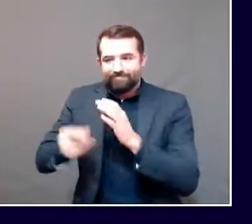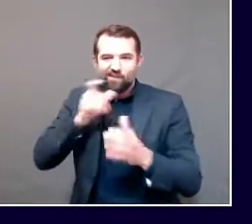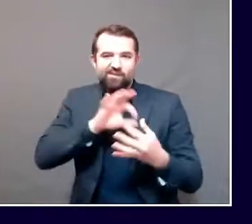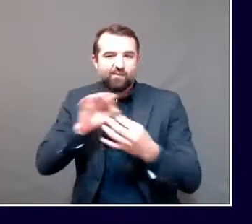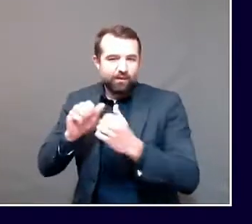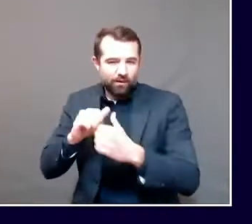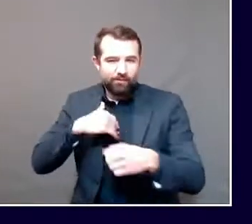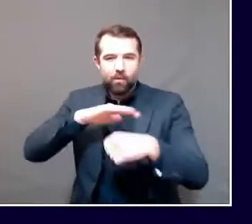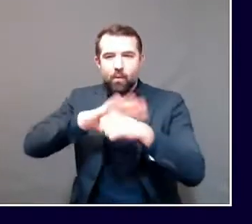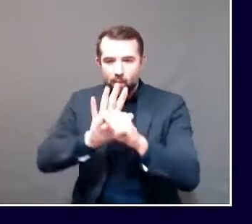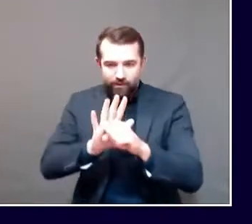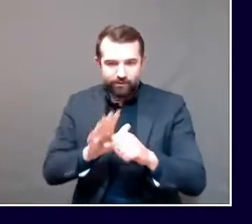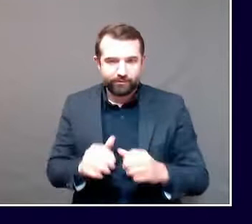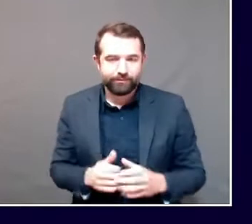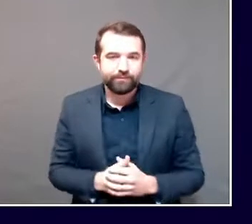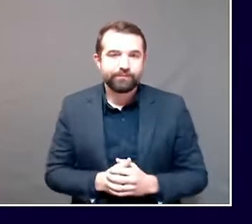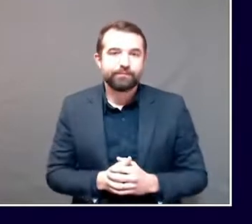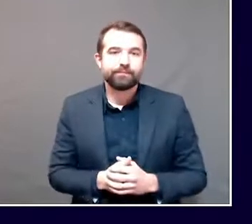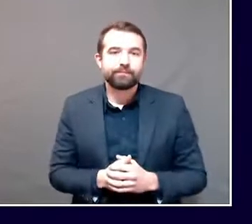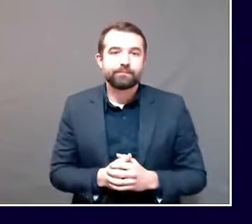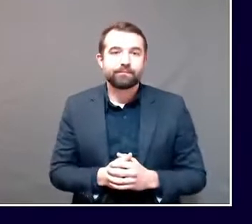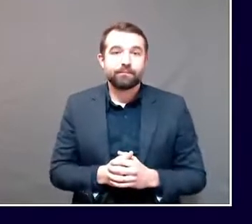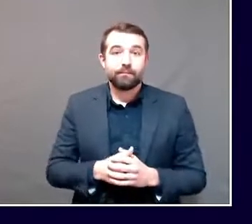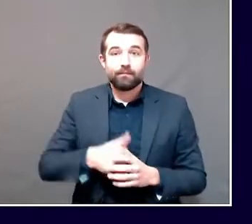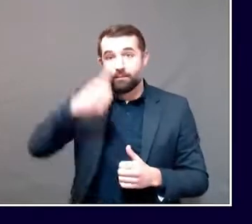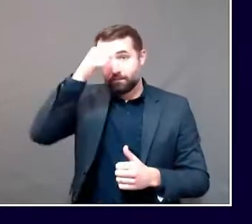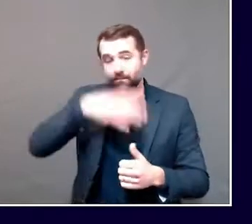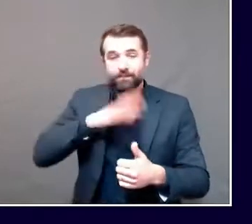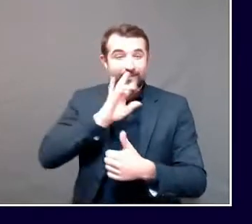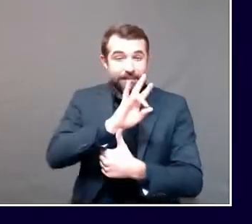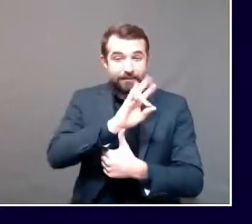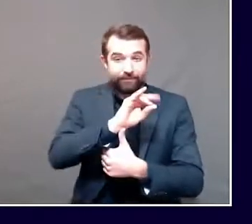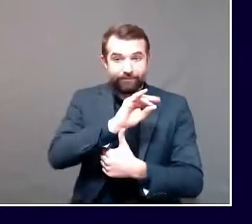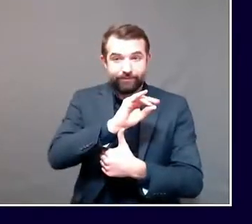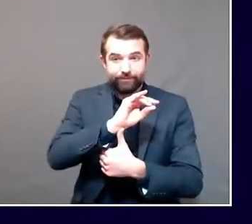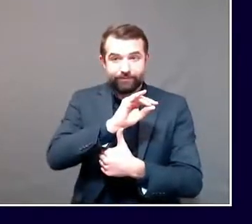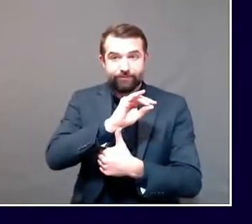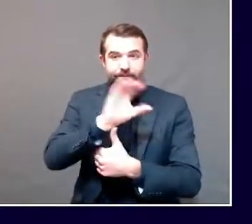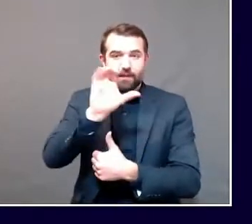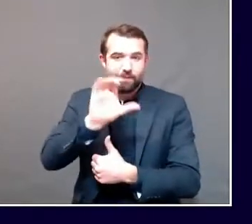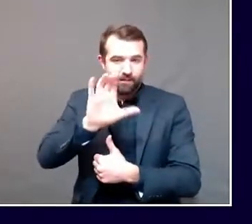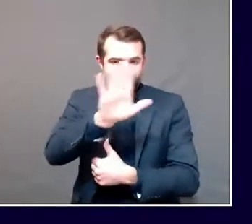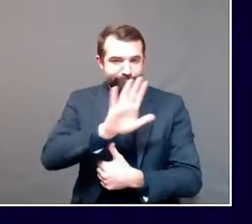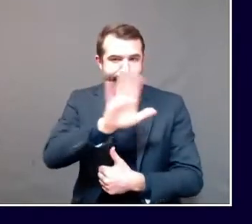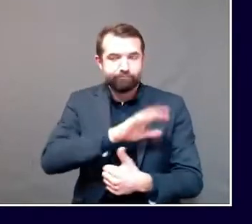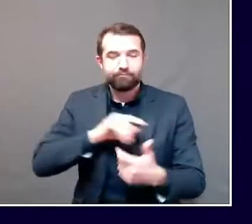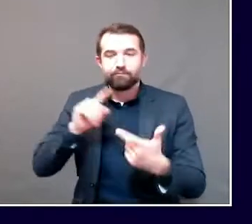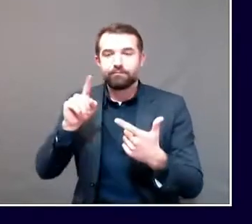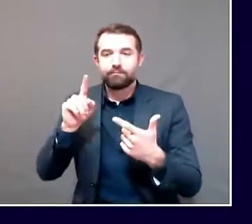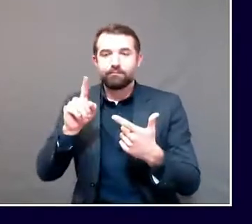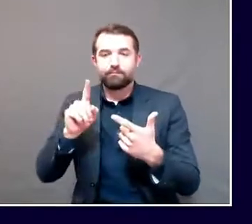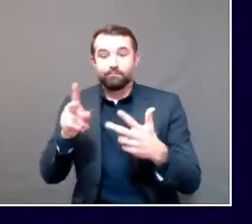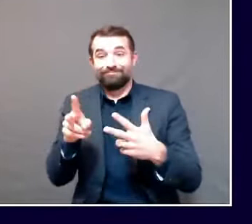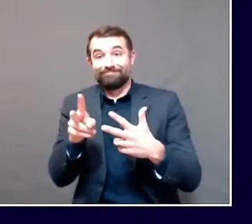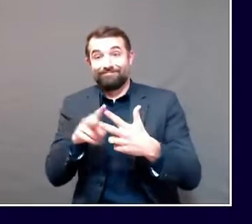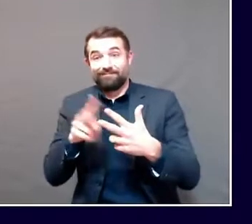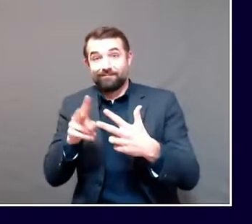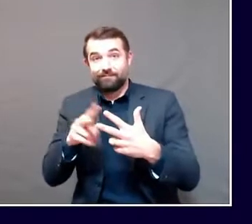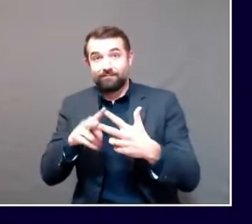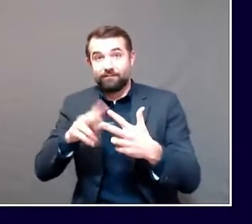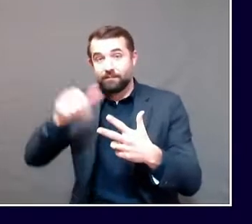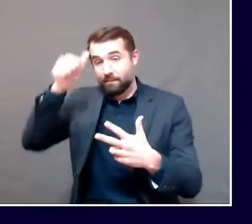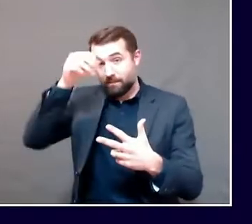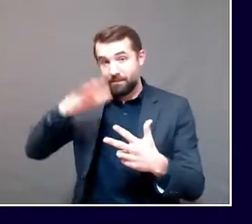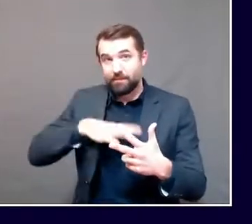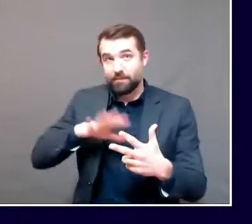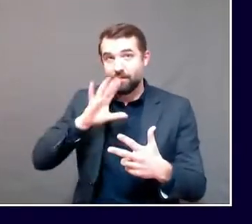One of them was a man in his 70s from Cumberland County, and the other 2 were both men in their 80s, both